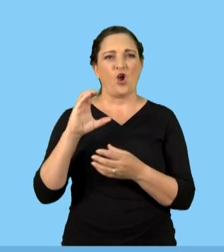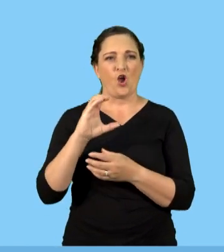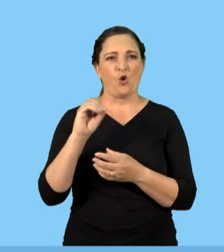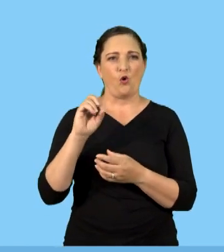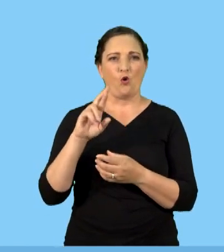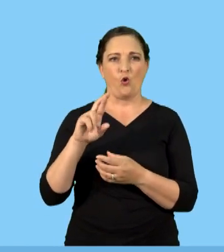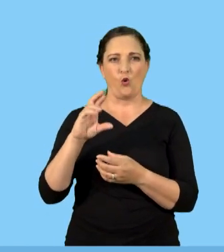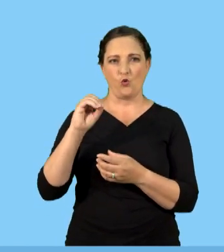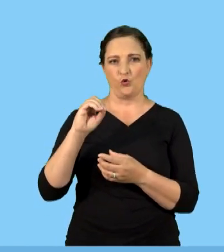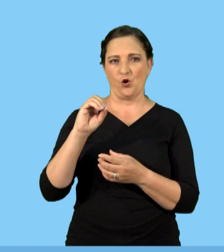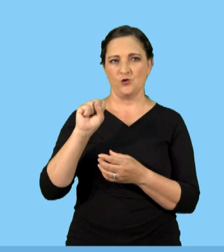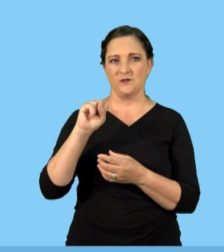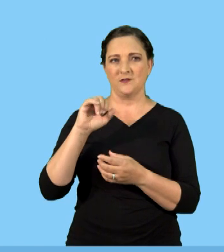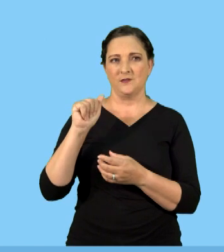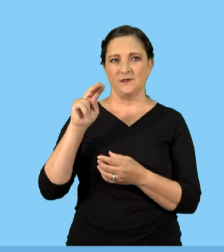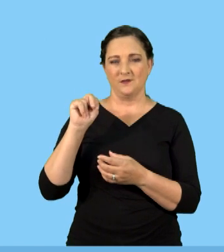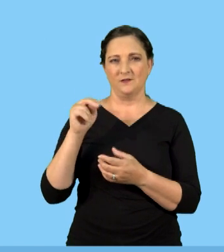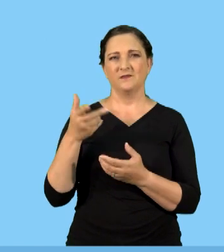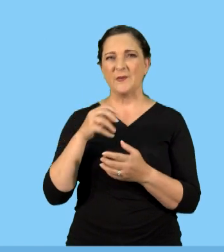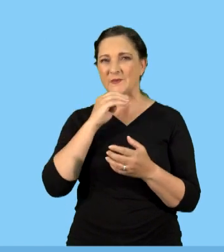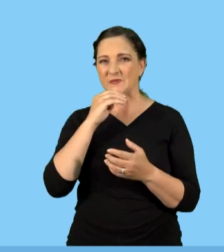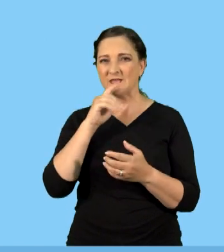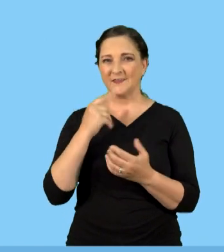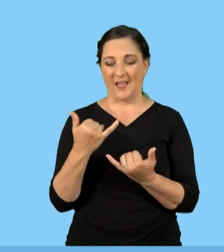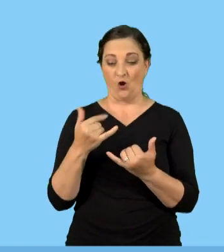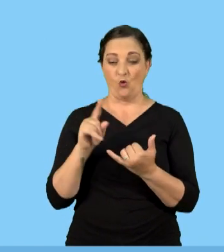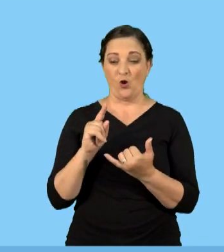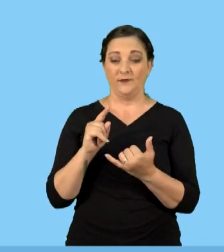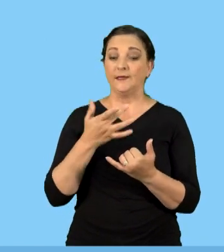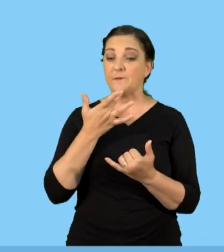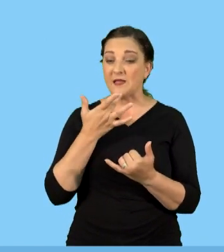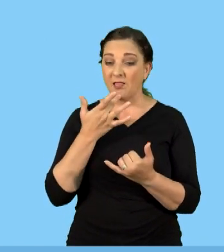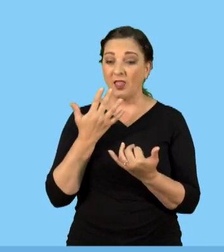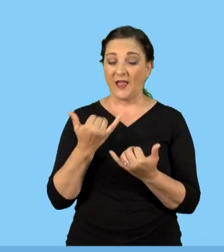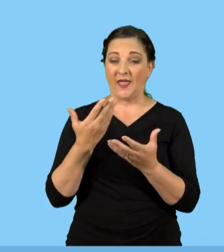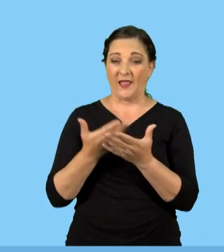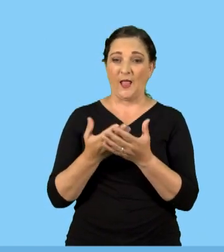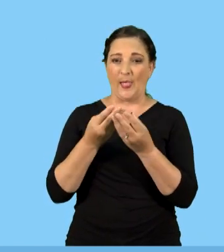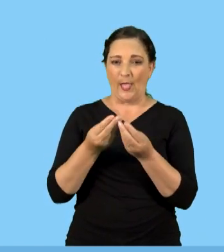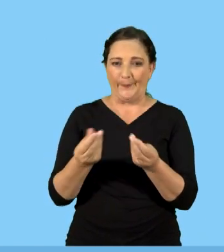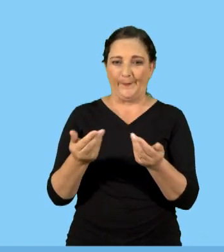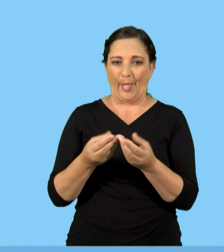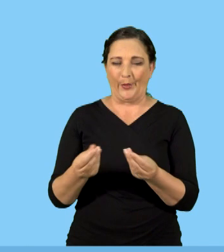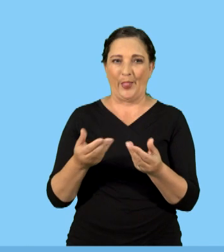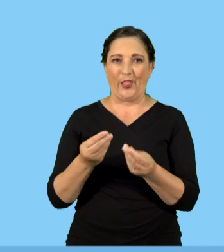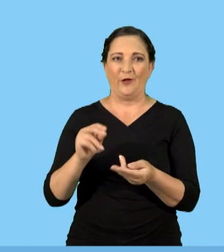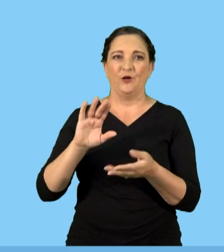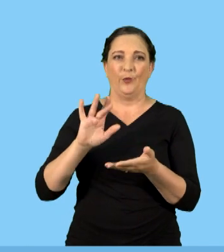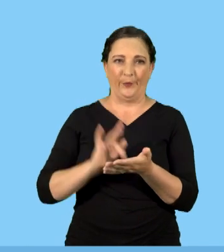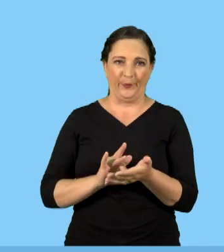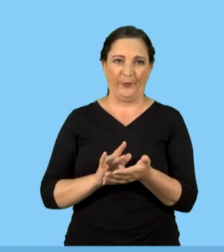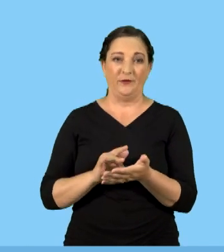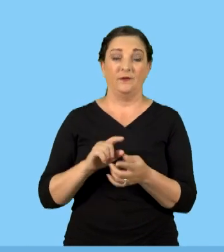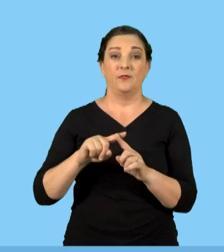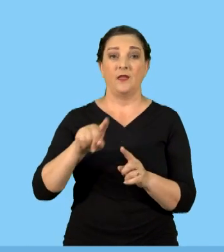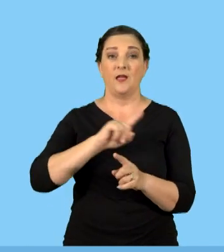corrosion. We also need to know what corrosion is. And corrosion is the eating away and eventual destruction of metals by